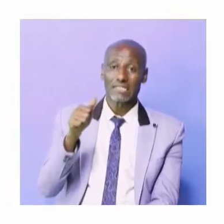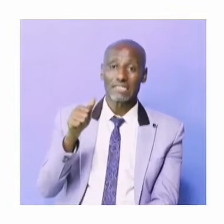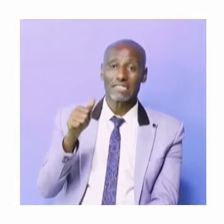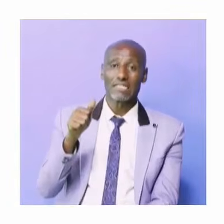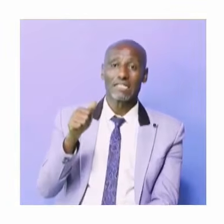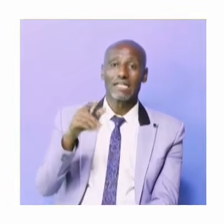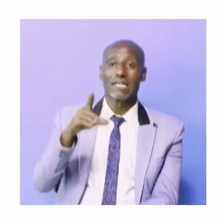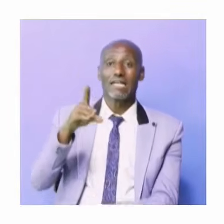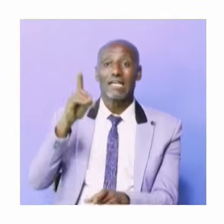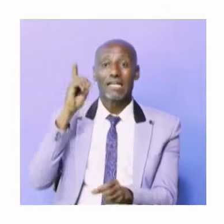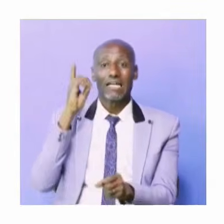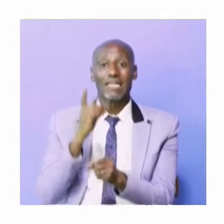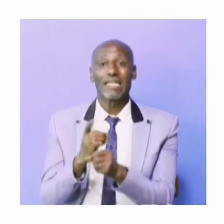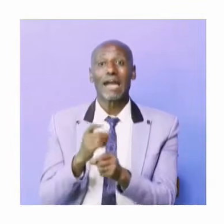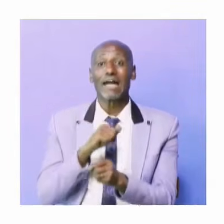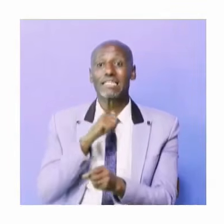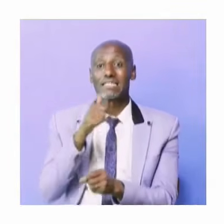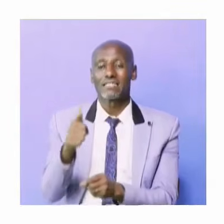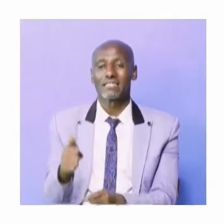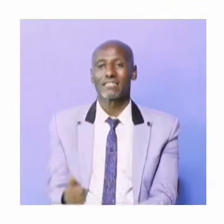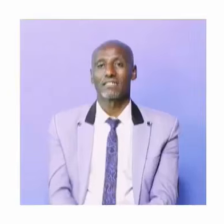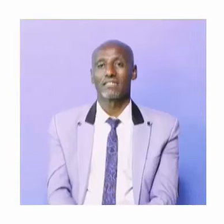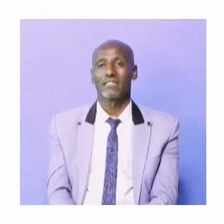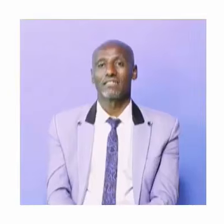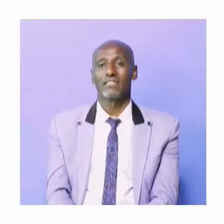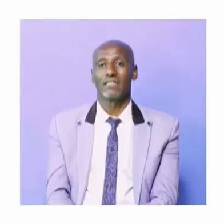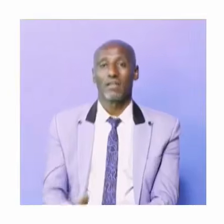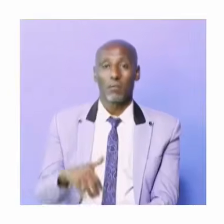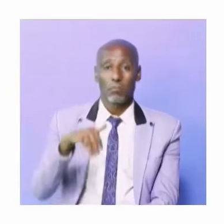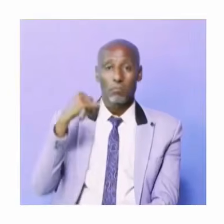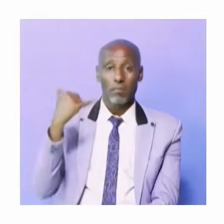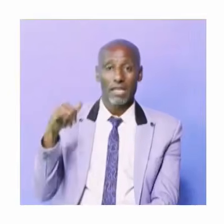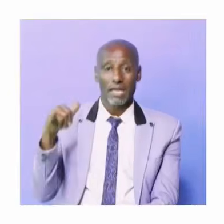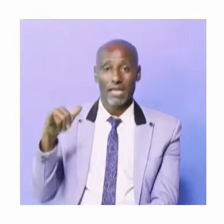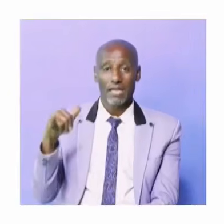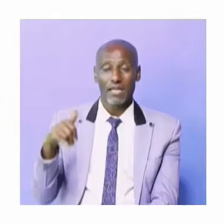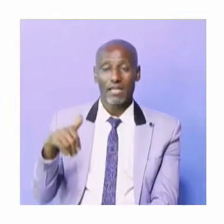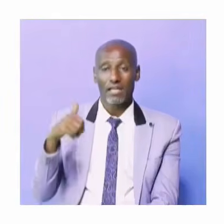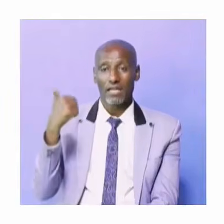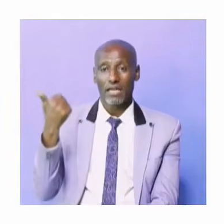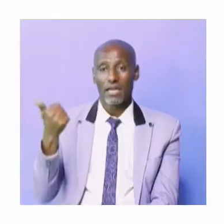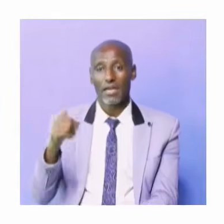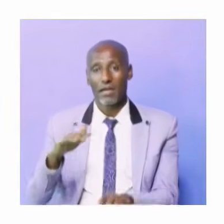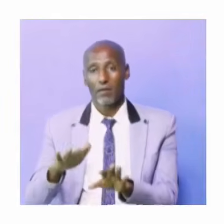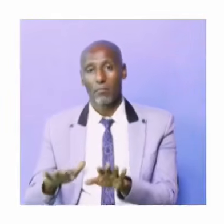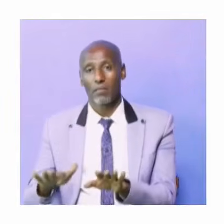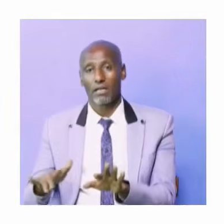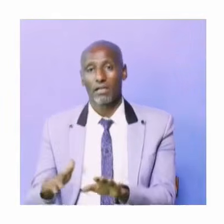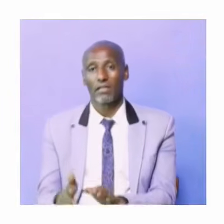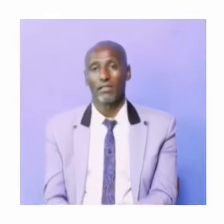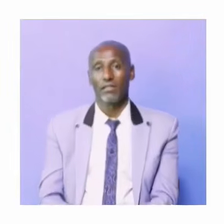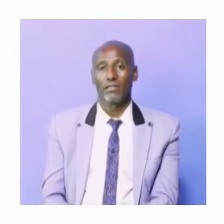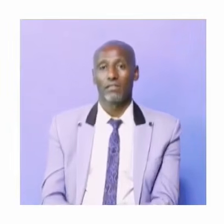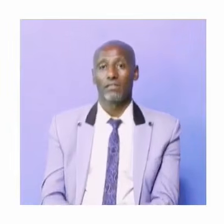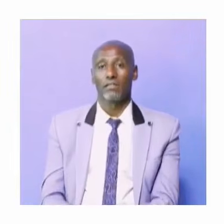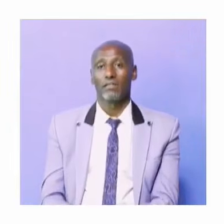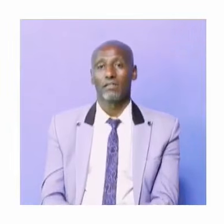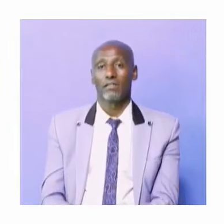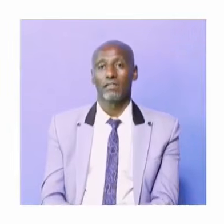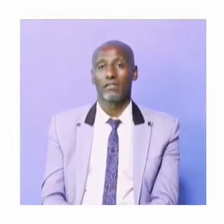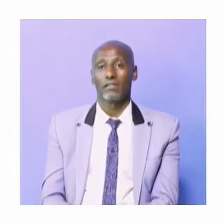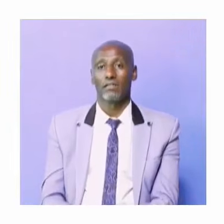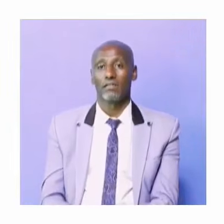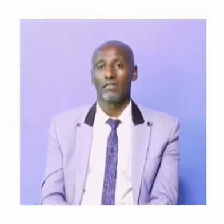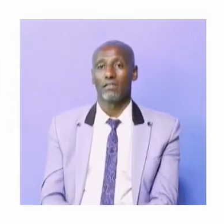don't, doesn't. She doesn't. Now, we used to add s on play, right? But